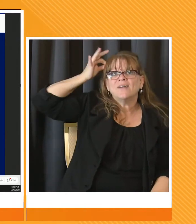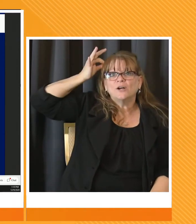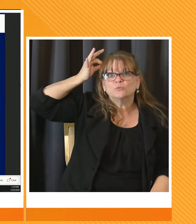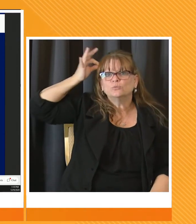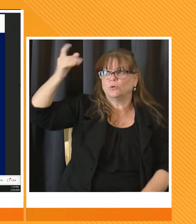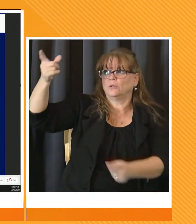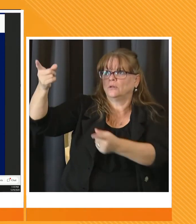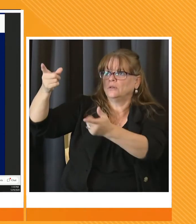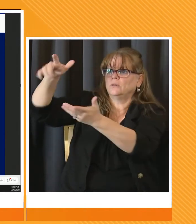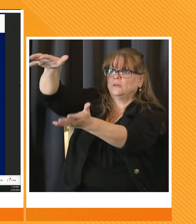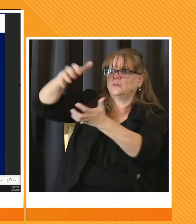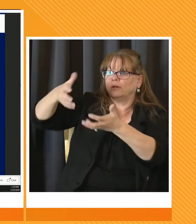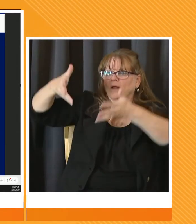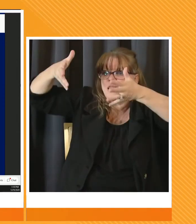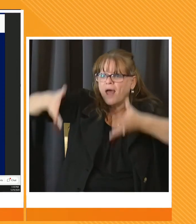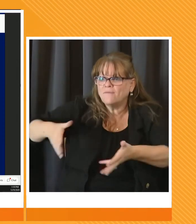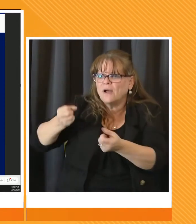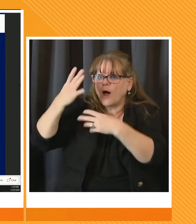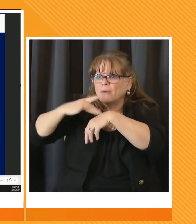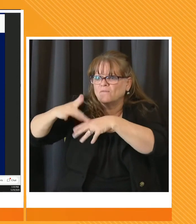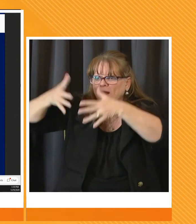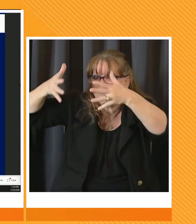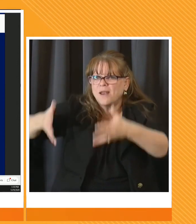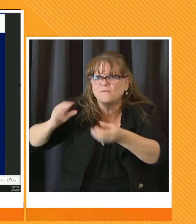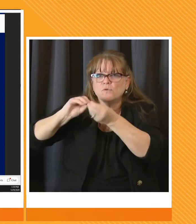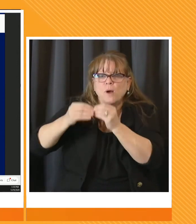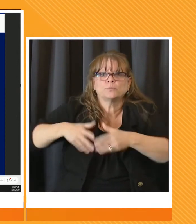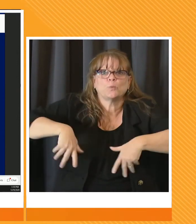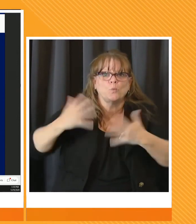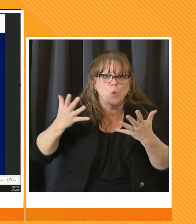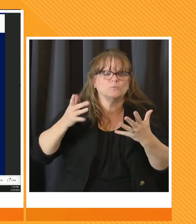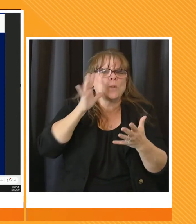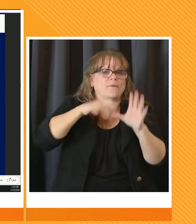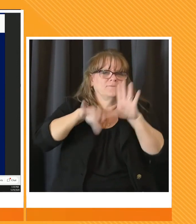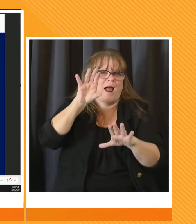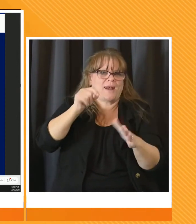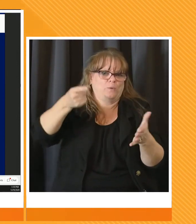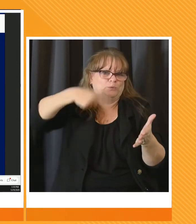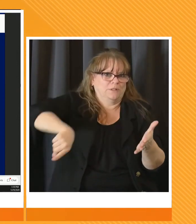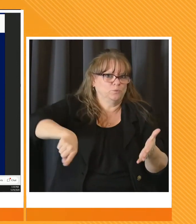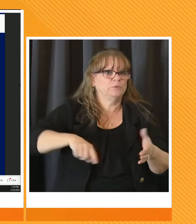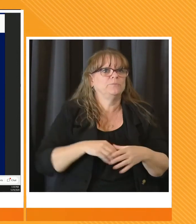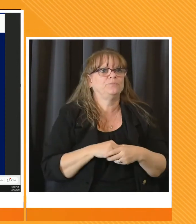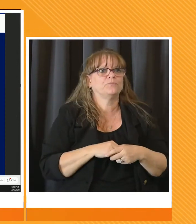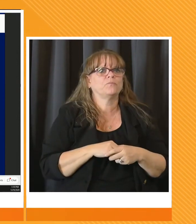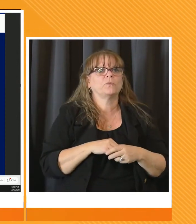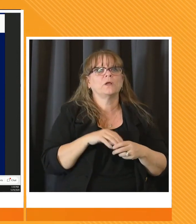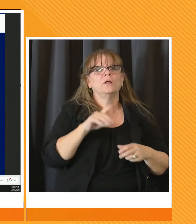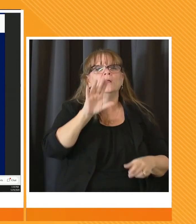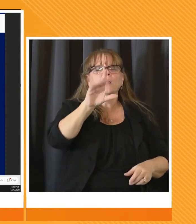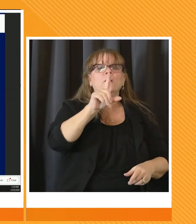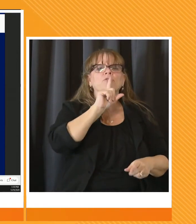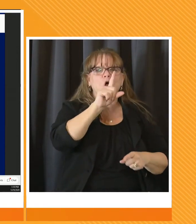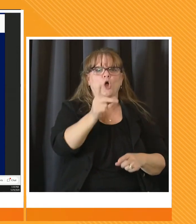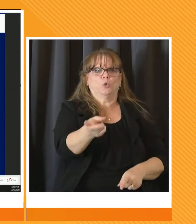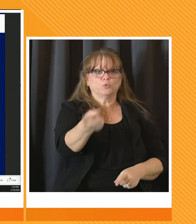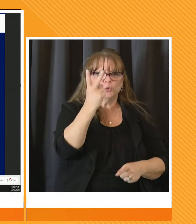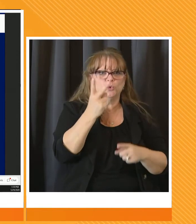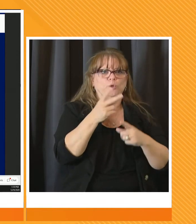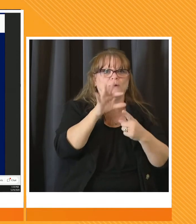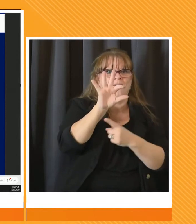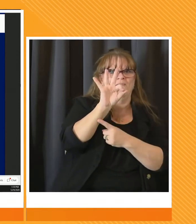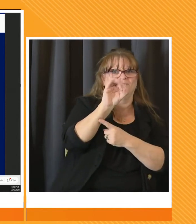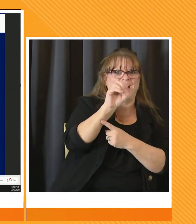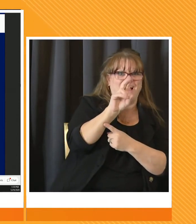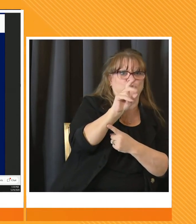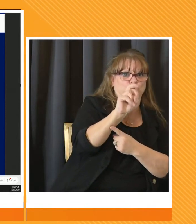Just as a reminder, the 2 vaccines that we are currently talking about are the Pfizer and the Moderna. The Pfizer vaccine is a